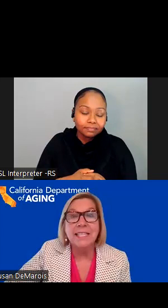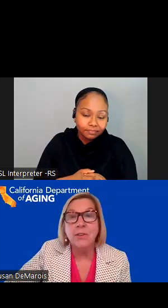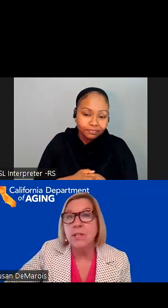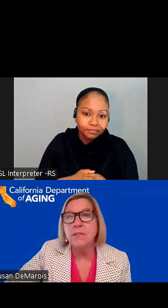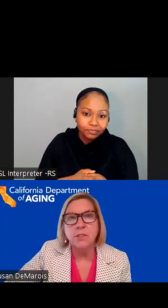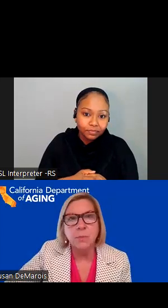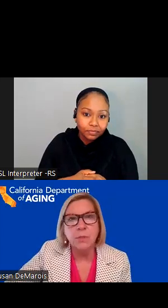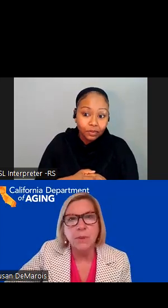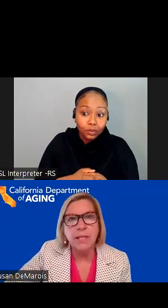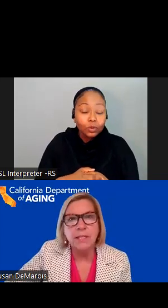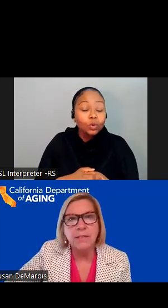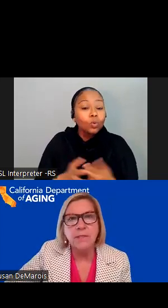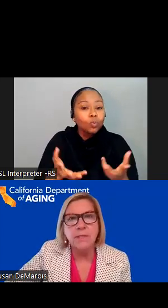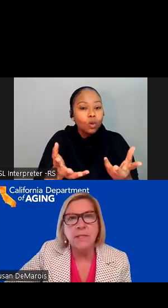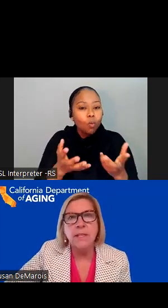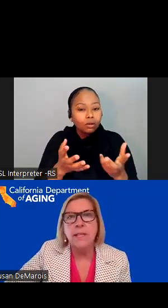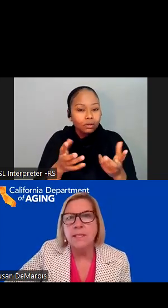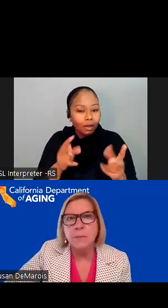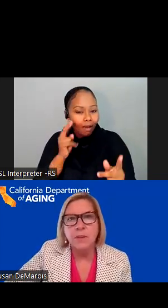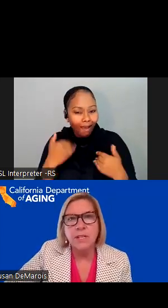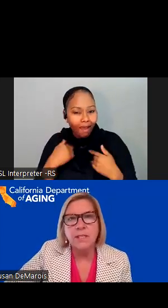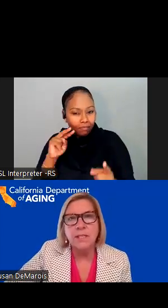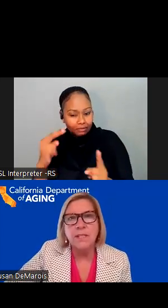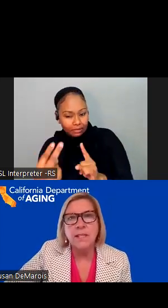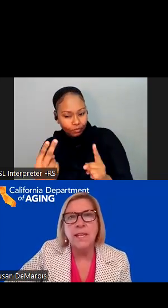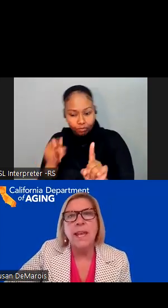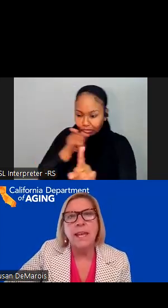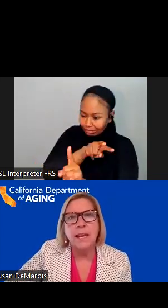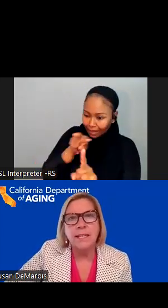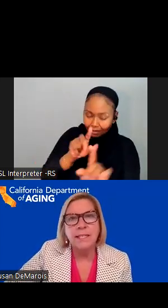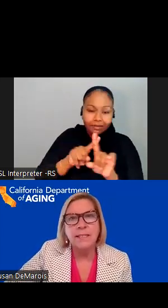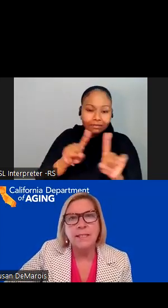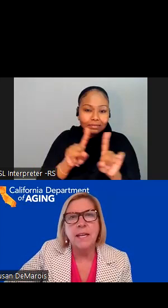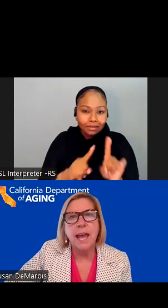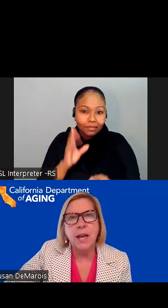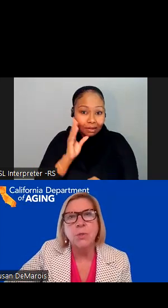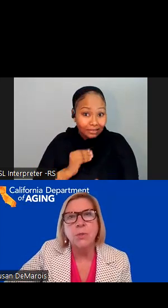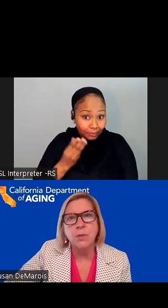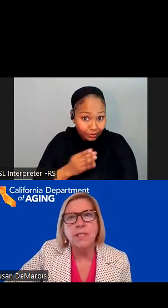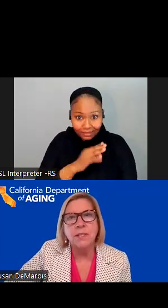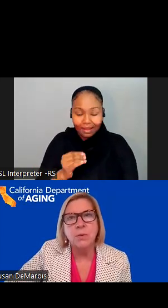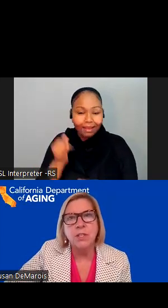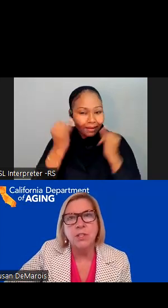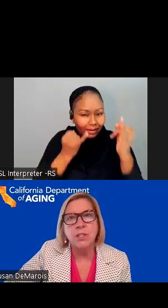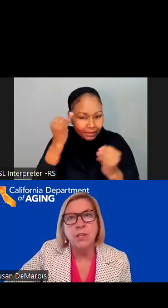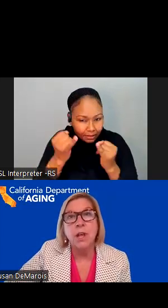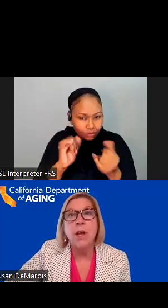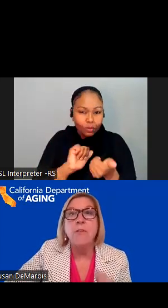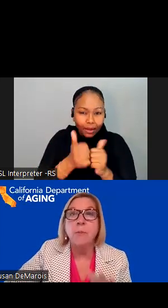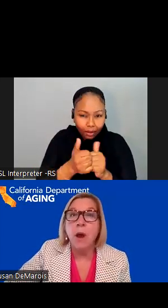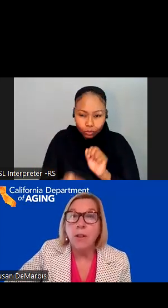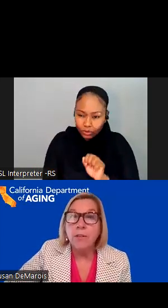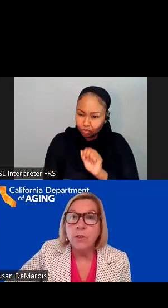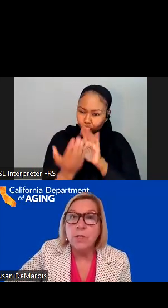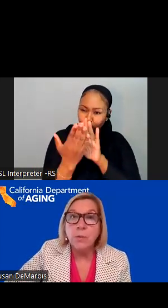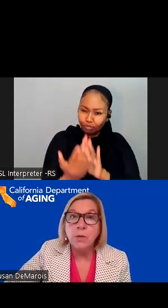and considering diverse perspectives, experiences, and ideas on how to address this question